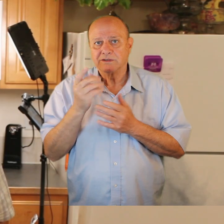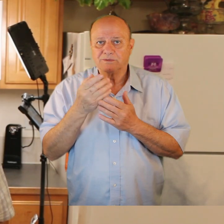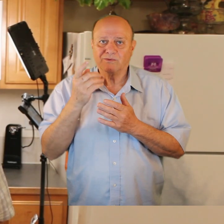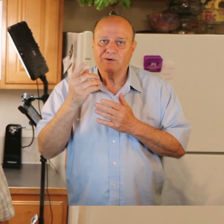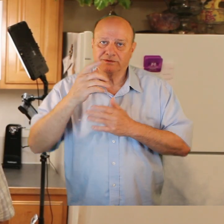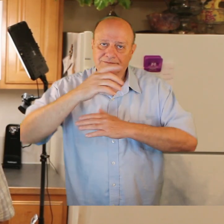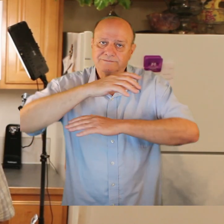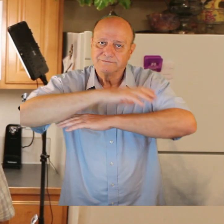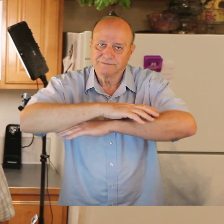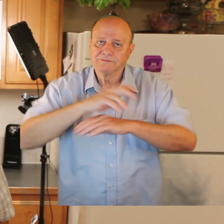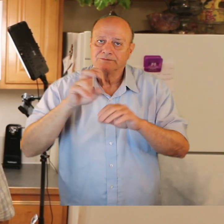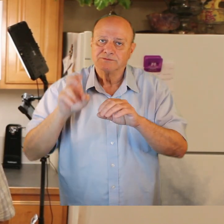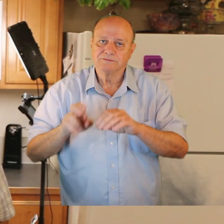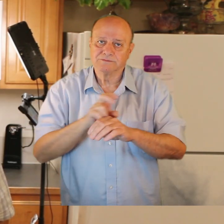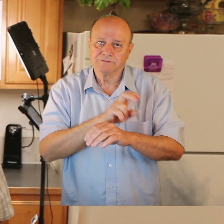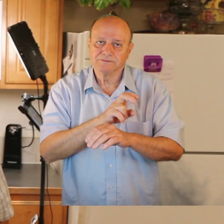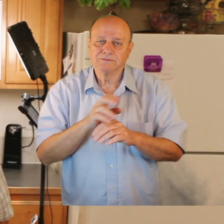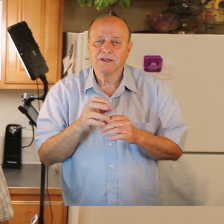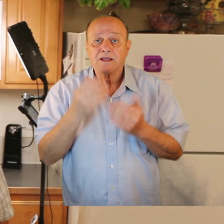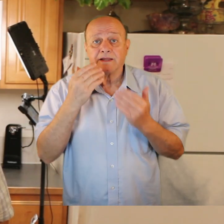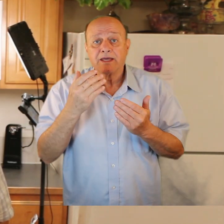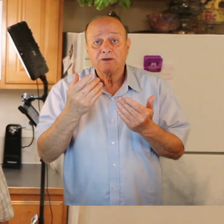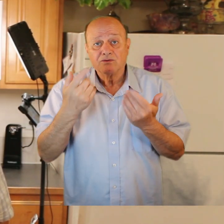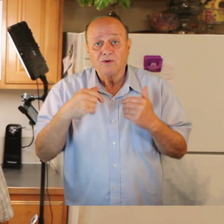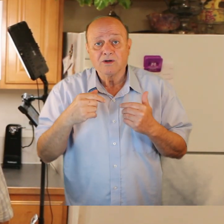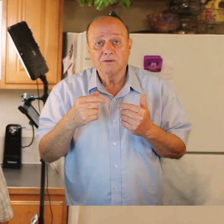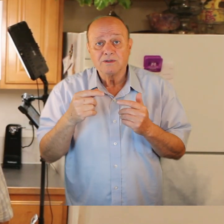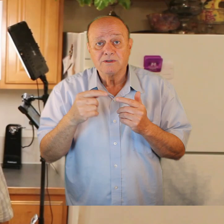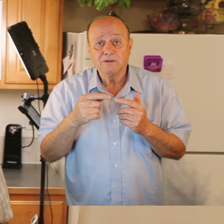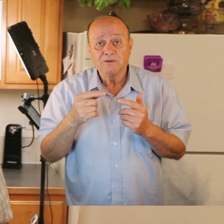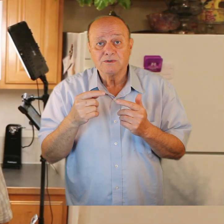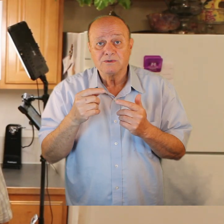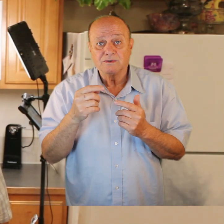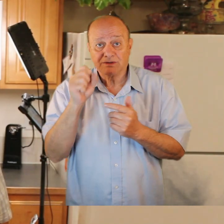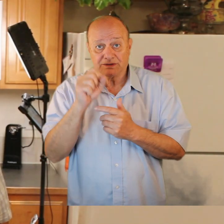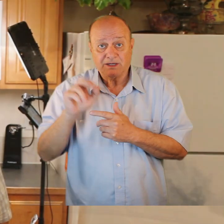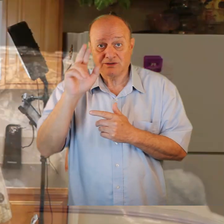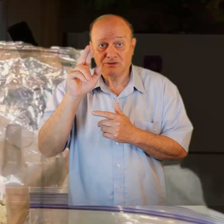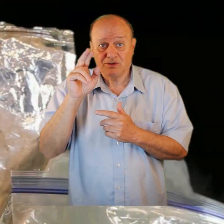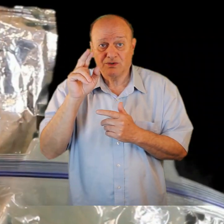Happier Meal Deal segment with Spice Road Designers. Good day.